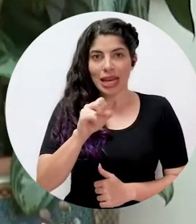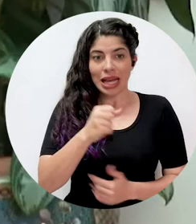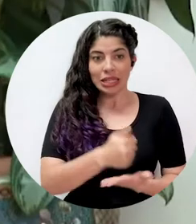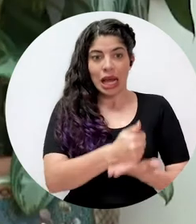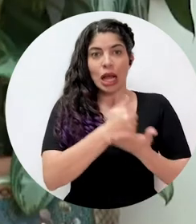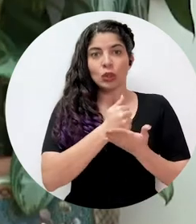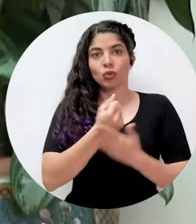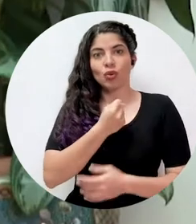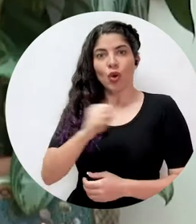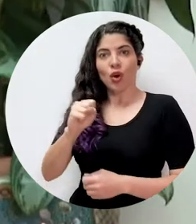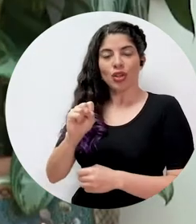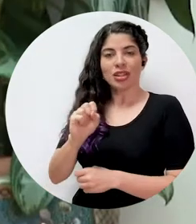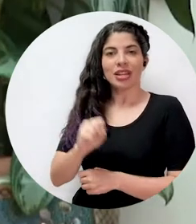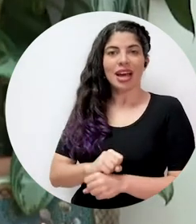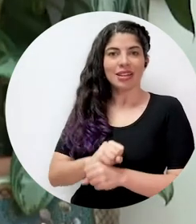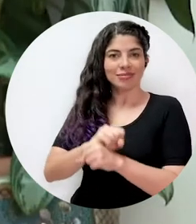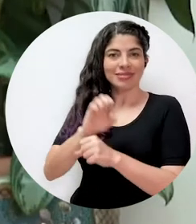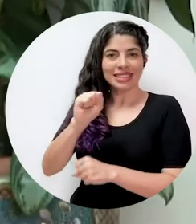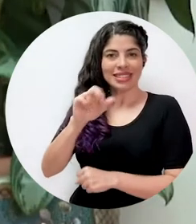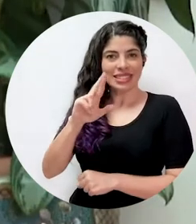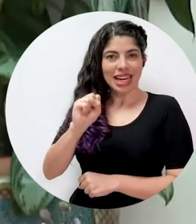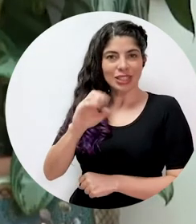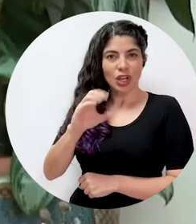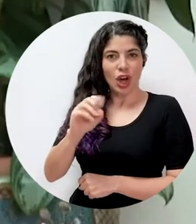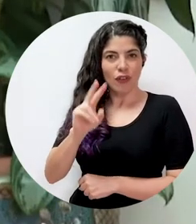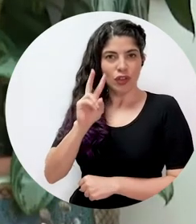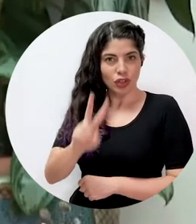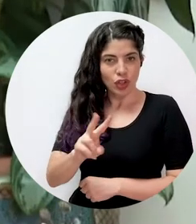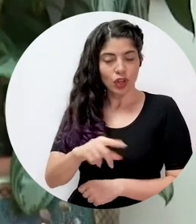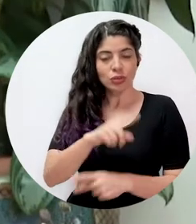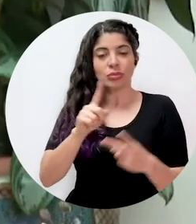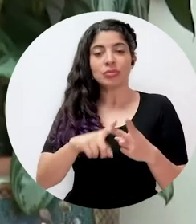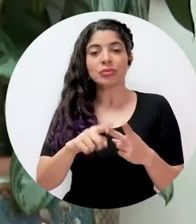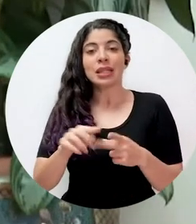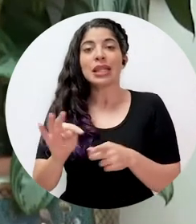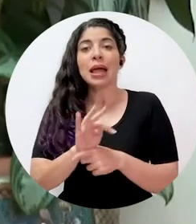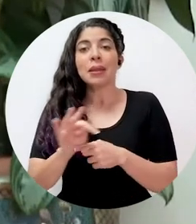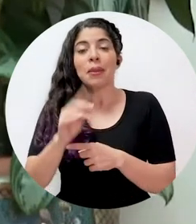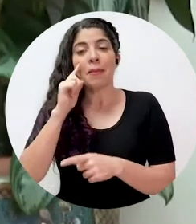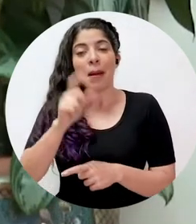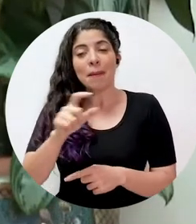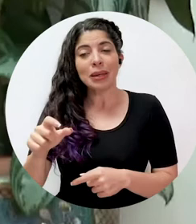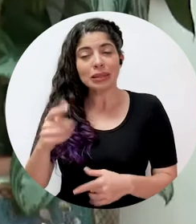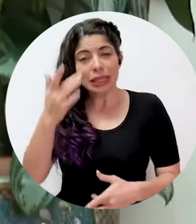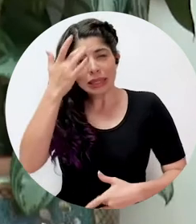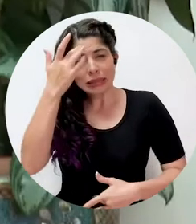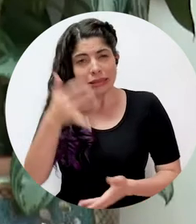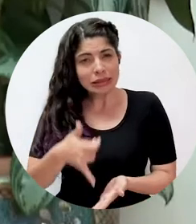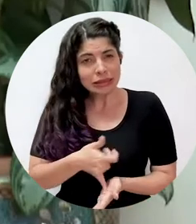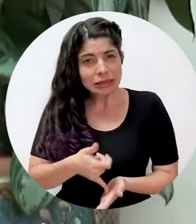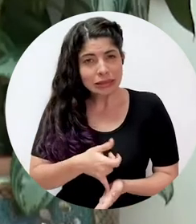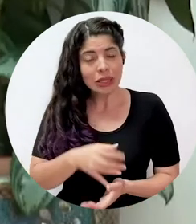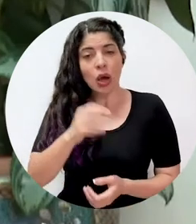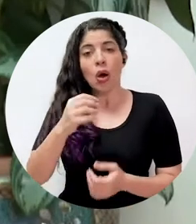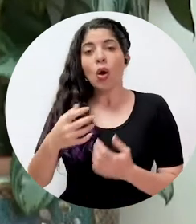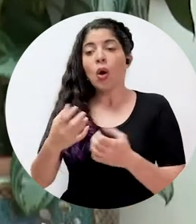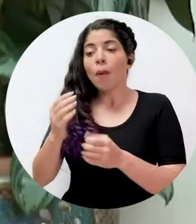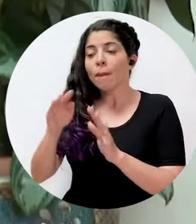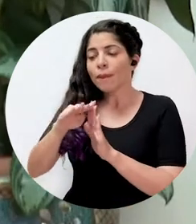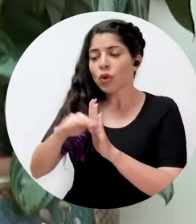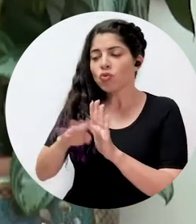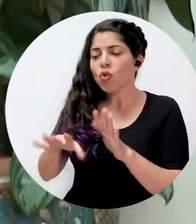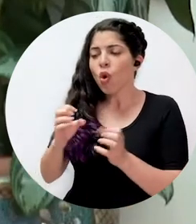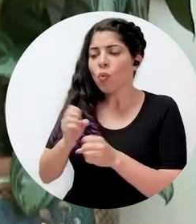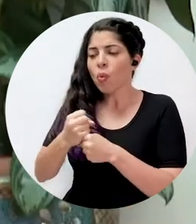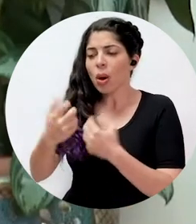against SARS-CoV-2 for the treatment of patients in severe and critical infections, the development of